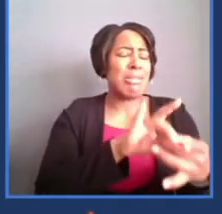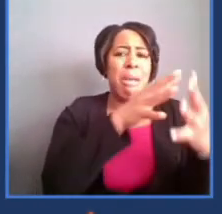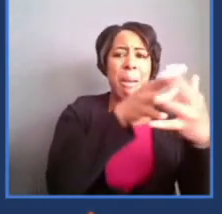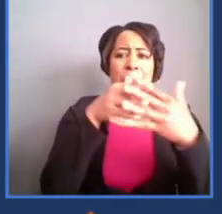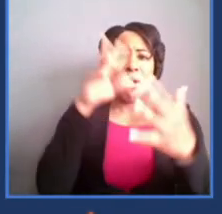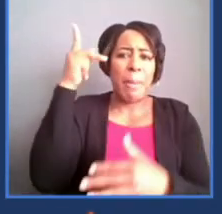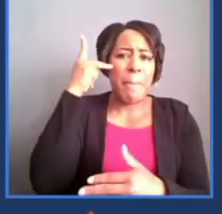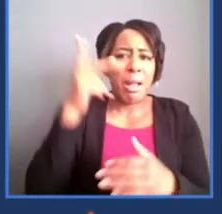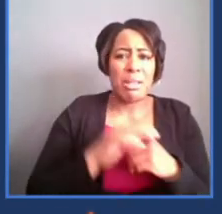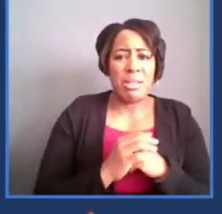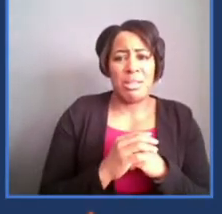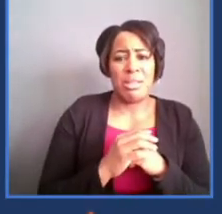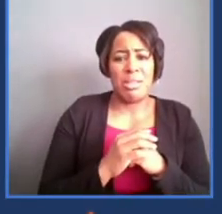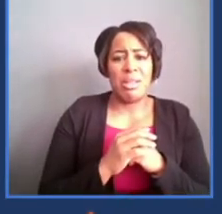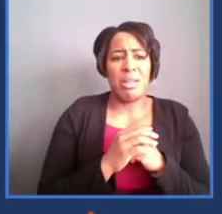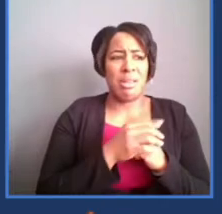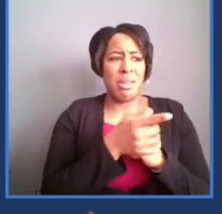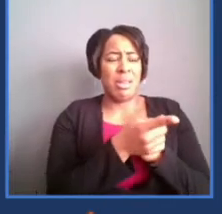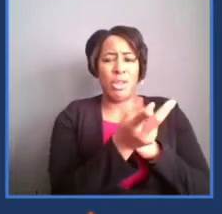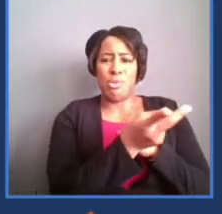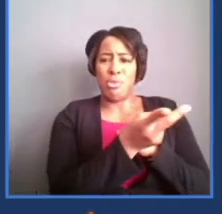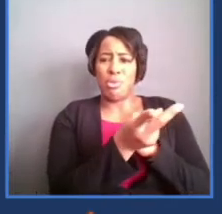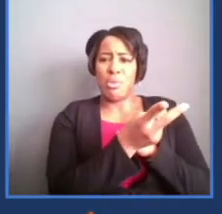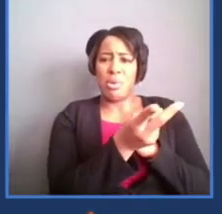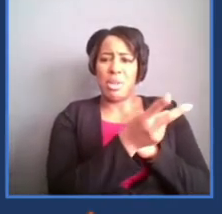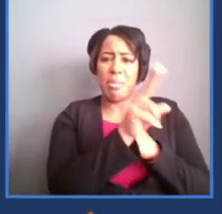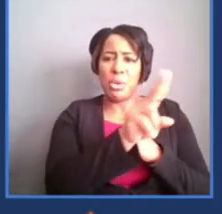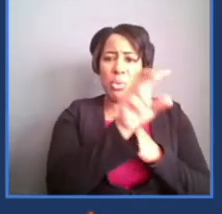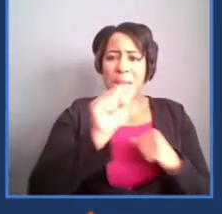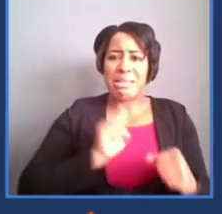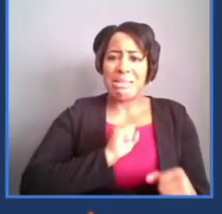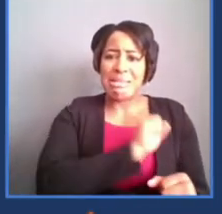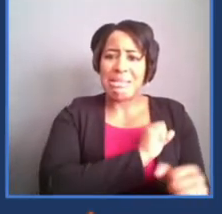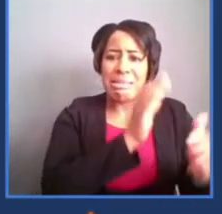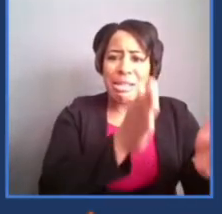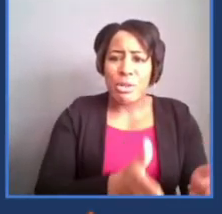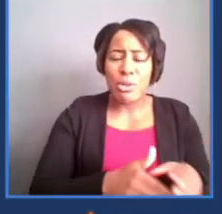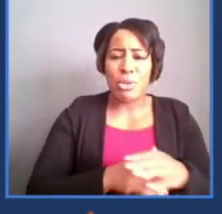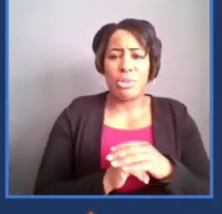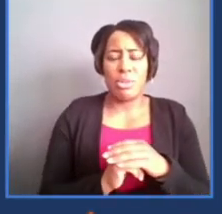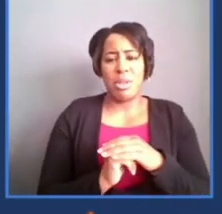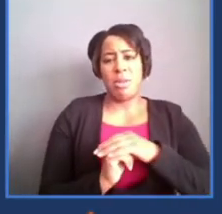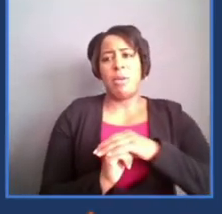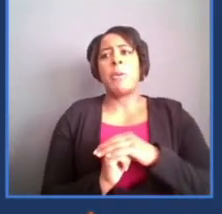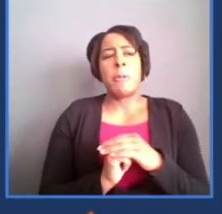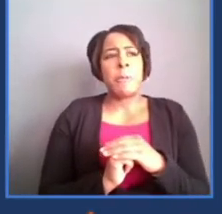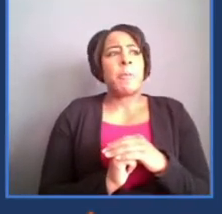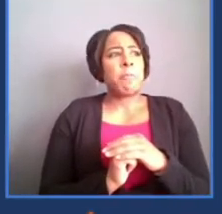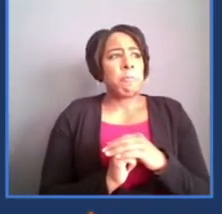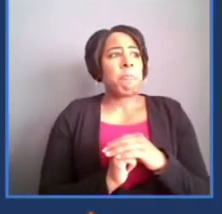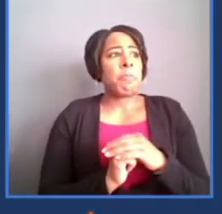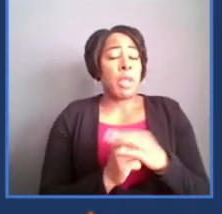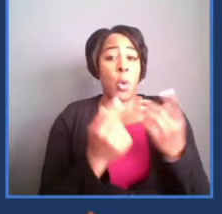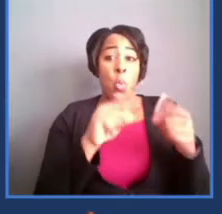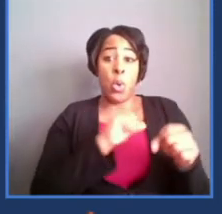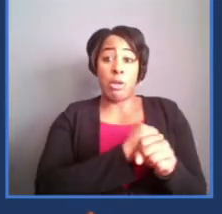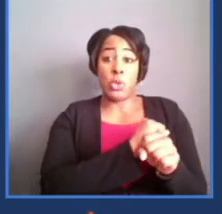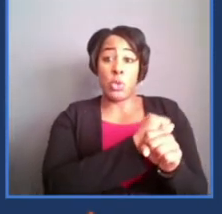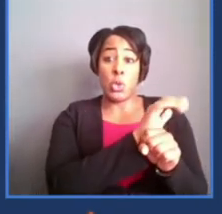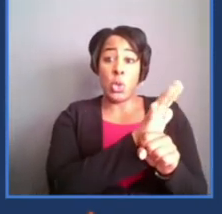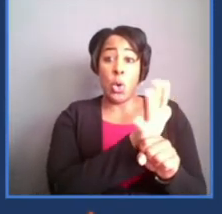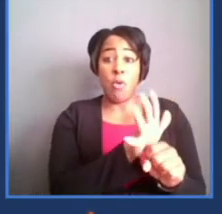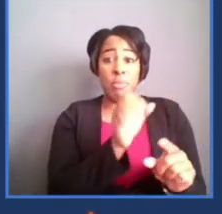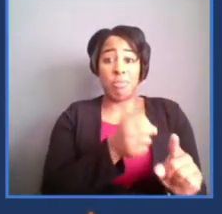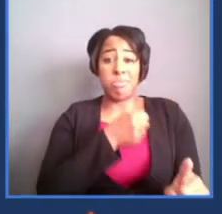Two United States senators who, when they learned about this pandemic that was bearing down